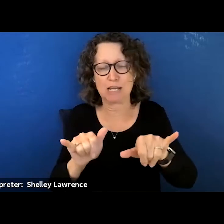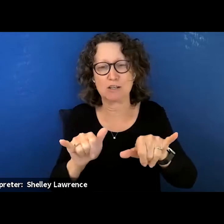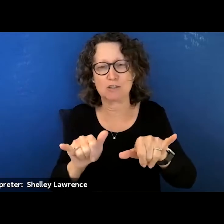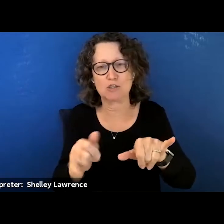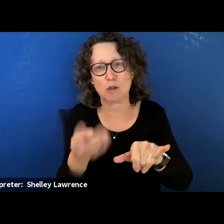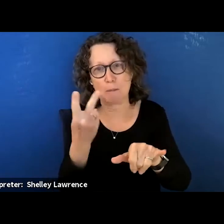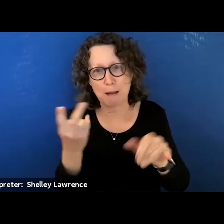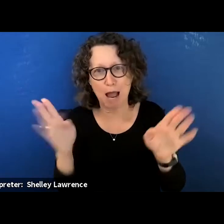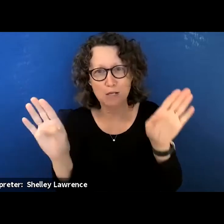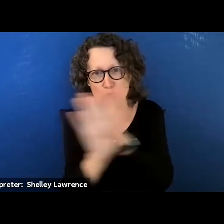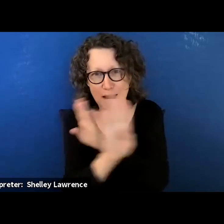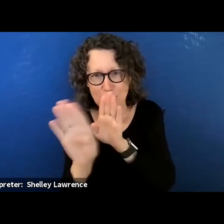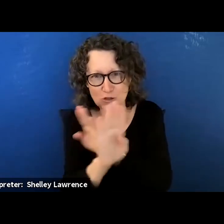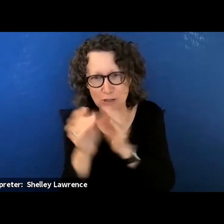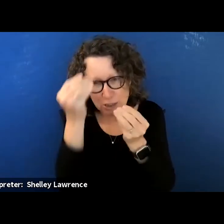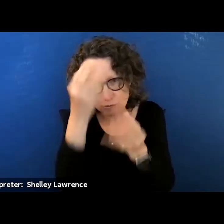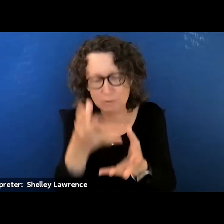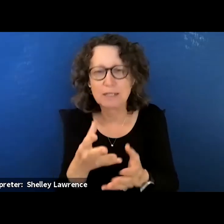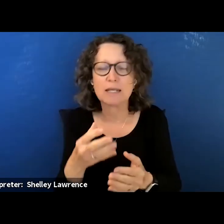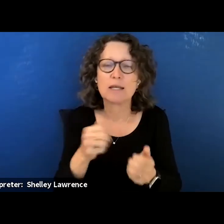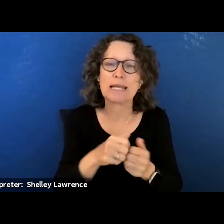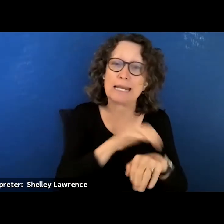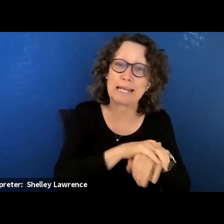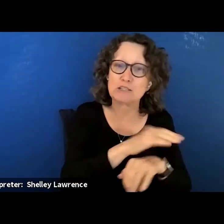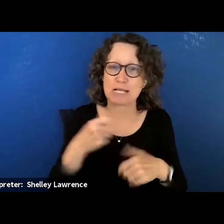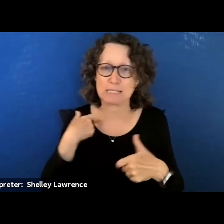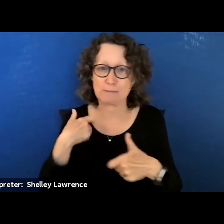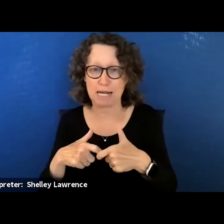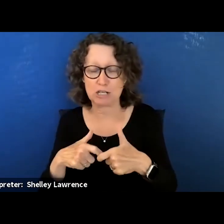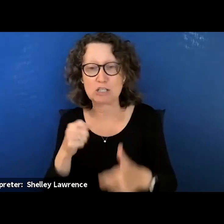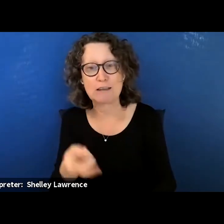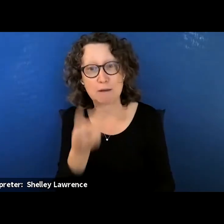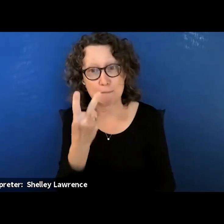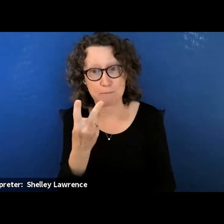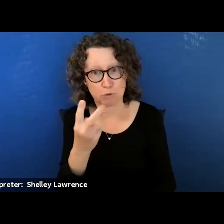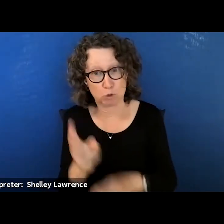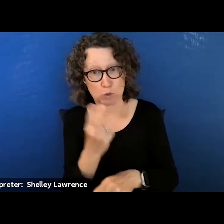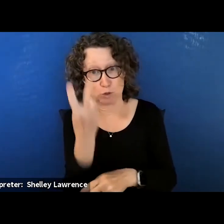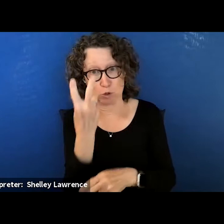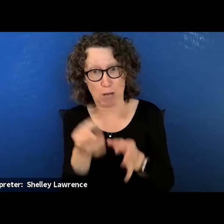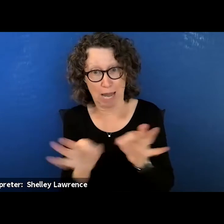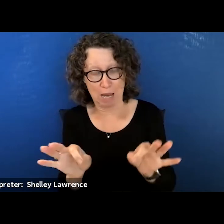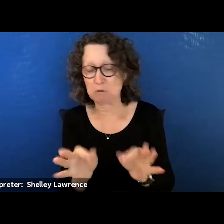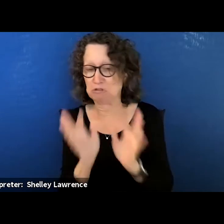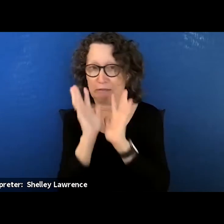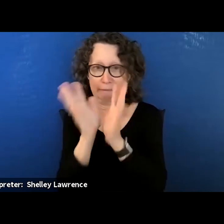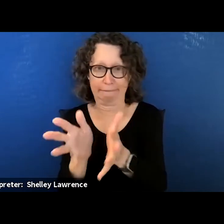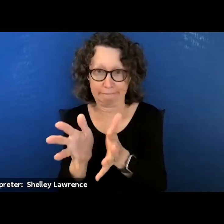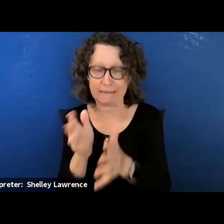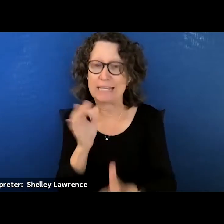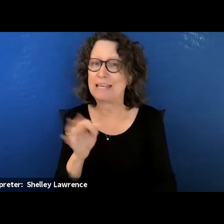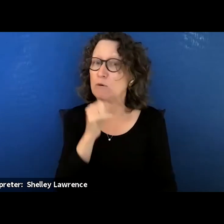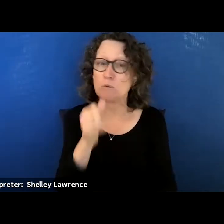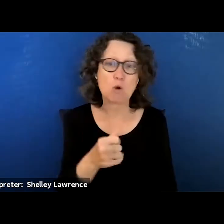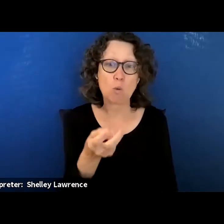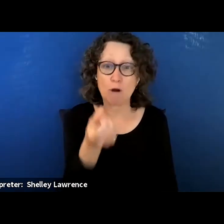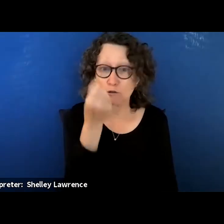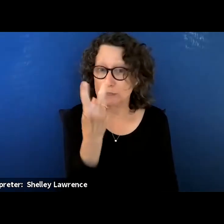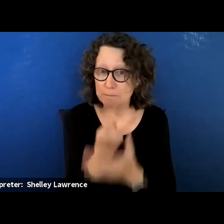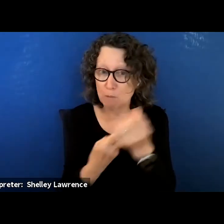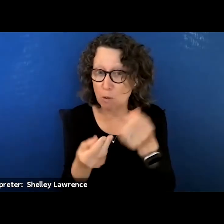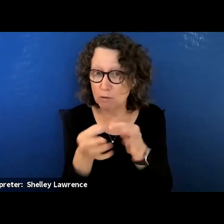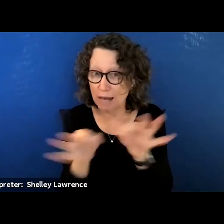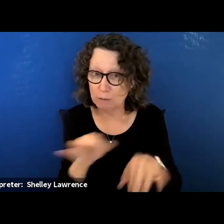bidirectional interpretation in English and Spanish. If you are bilingual, you do not have to click anything. If you are not bilingual in English